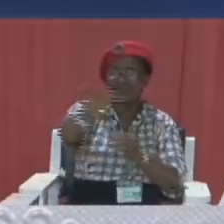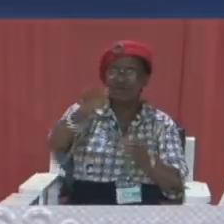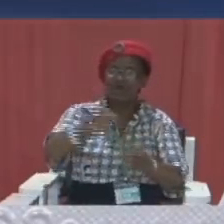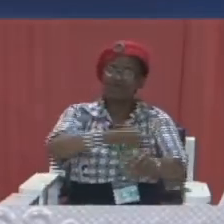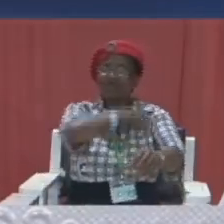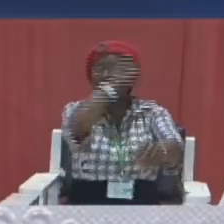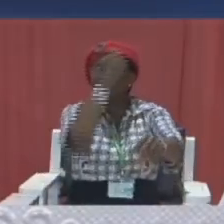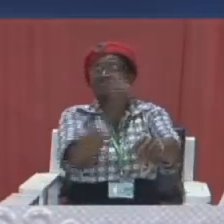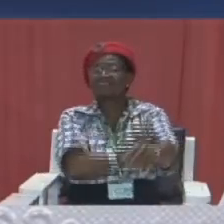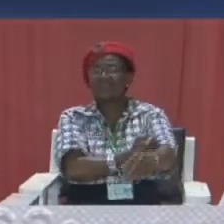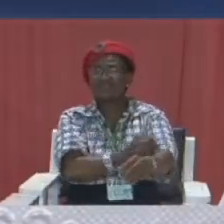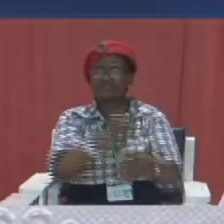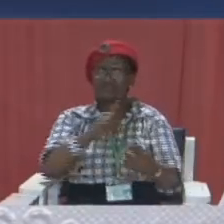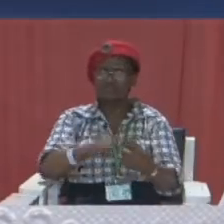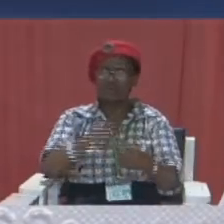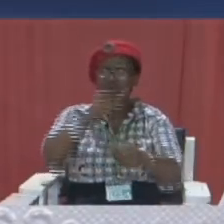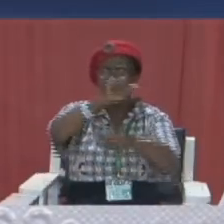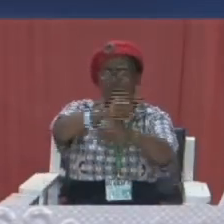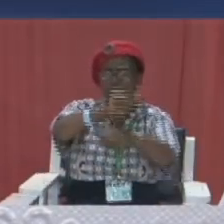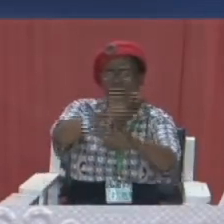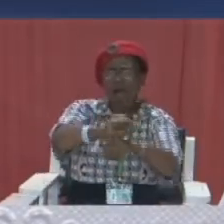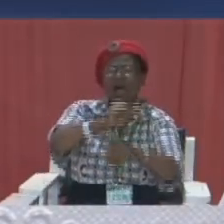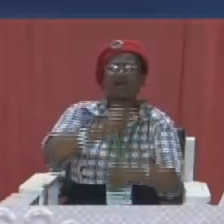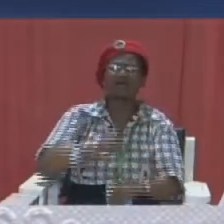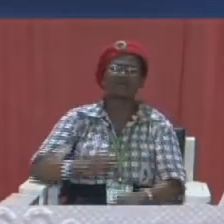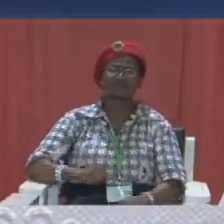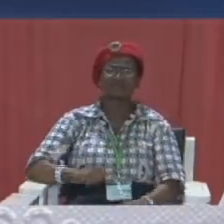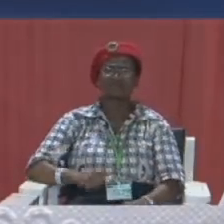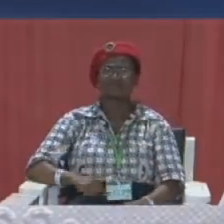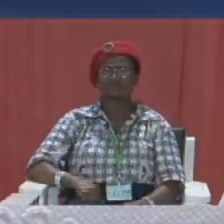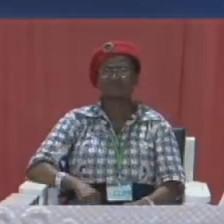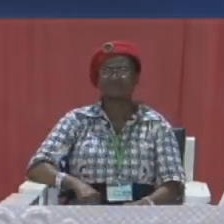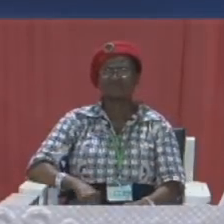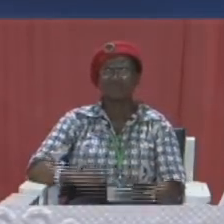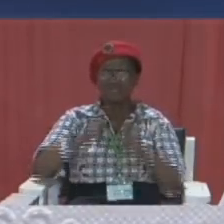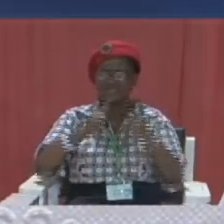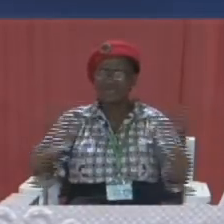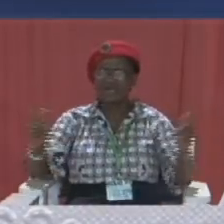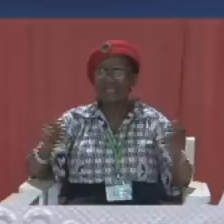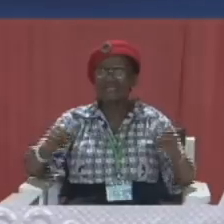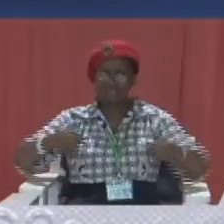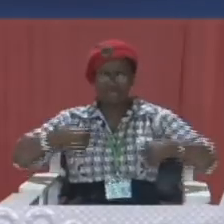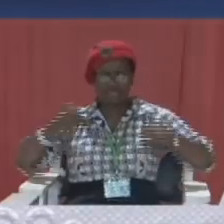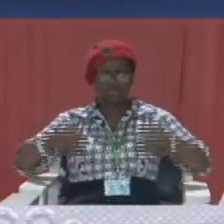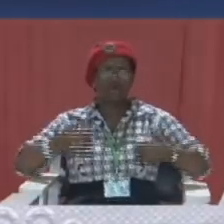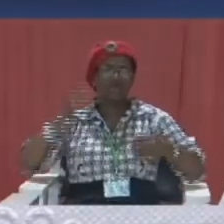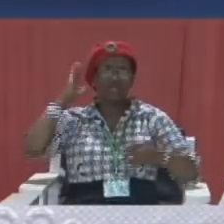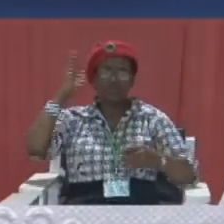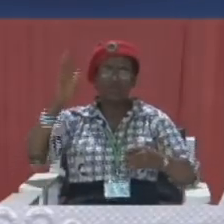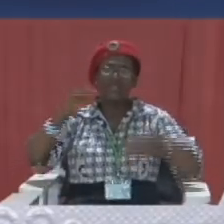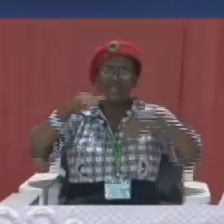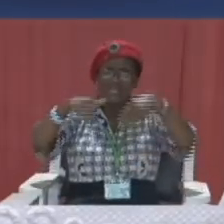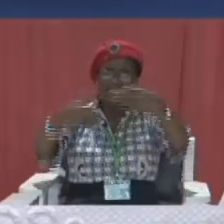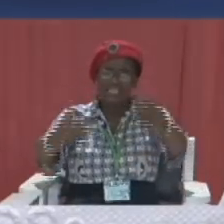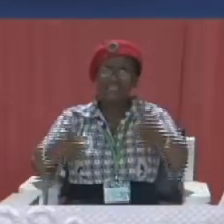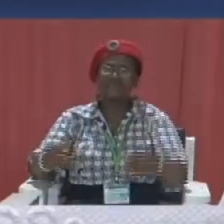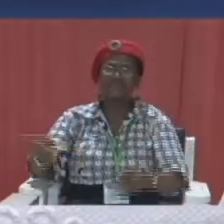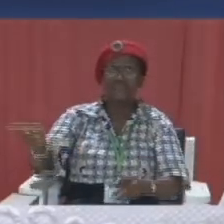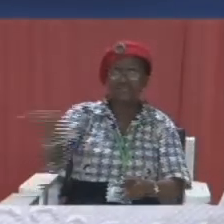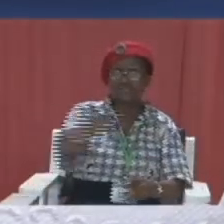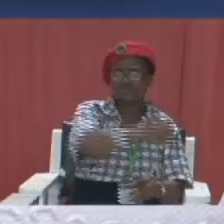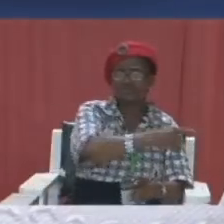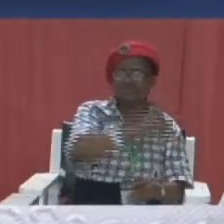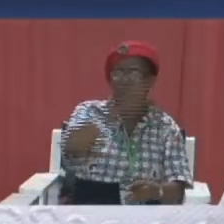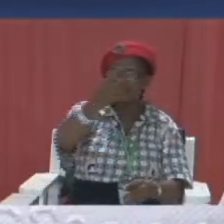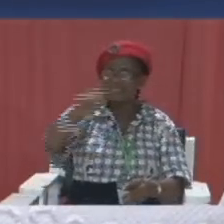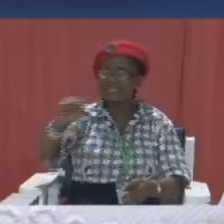aye ti gbogbo eniyan mo o le fun o lagbara lati sise. Great joy will give you the ability to run and